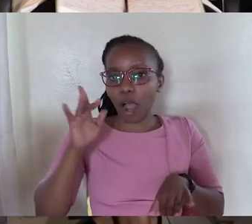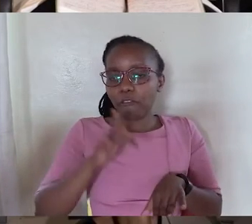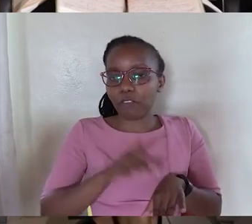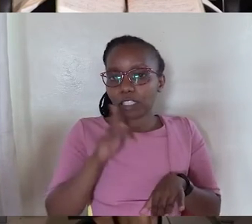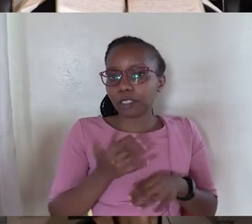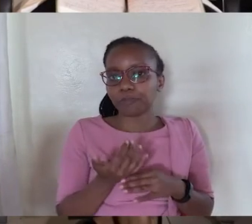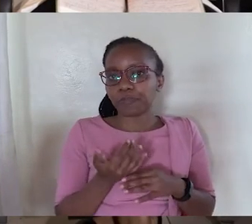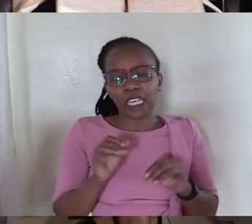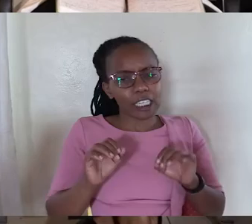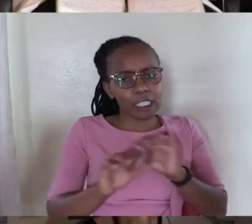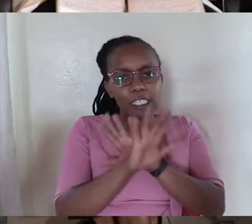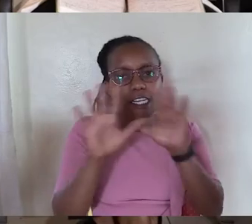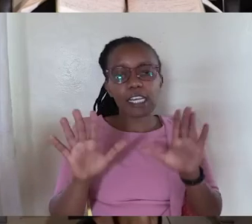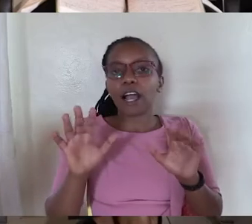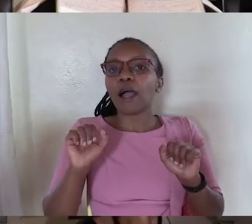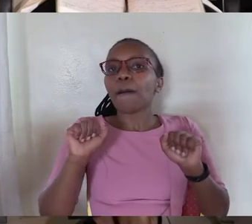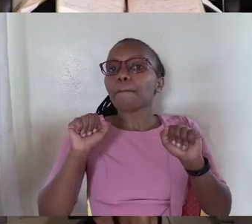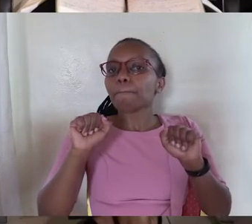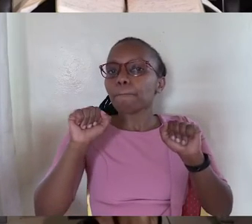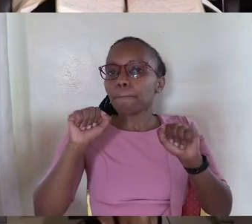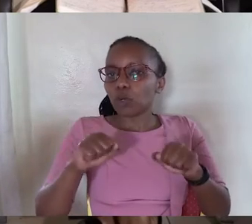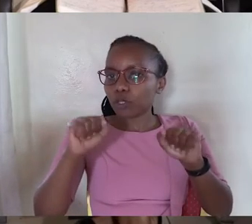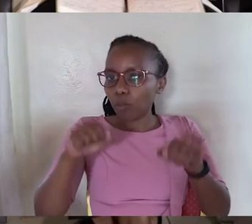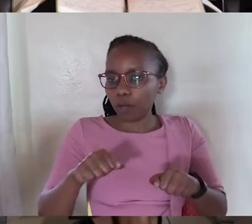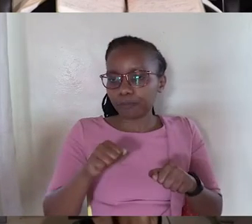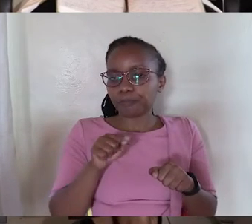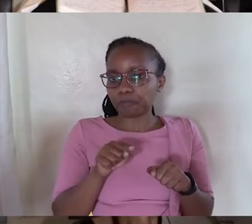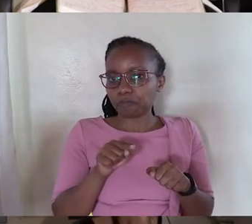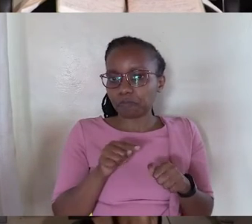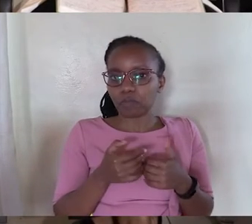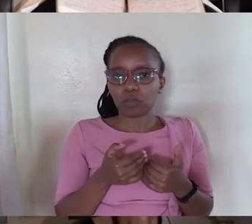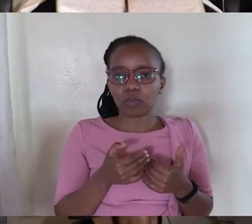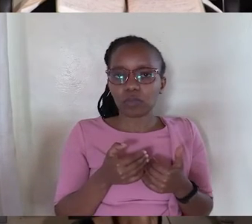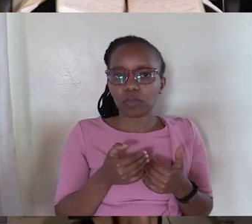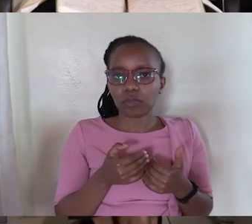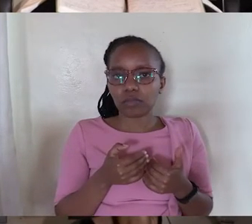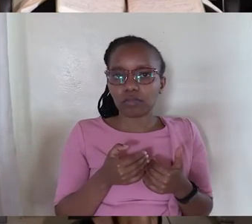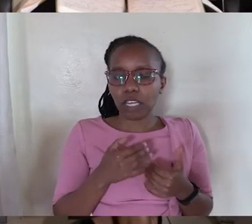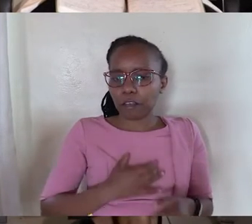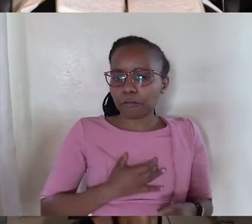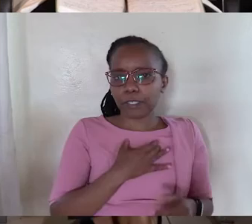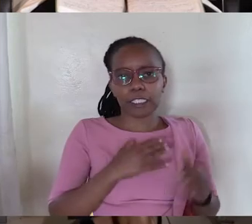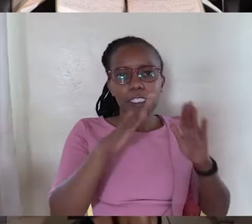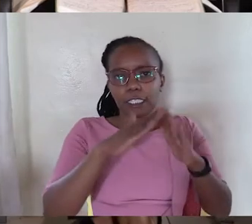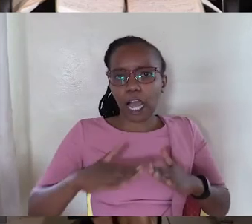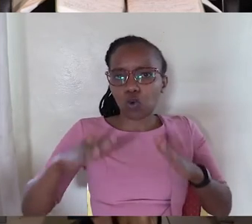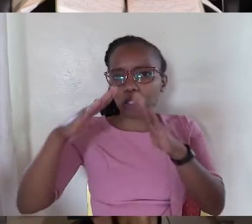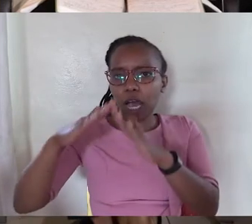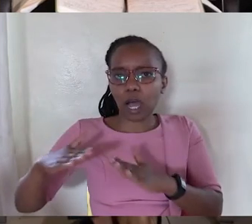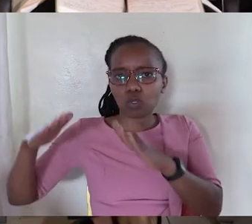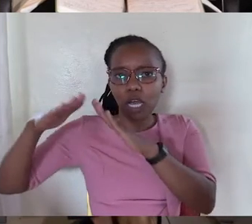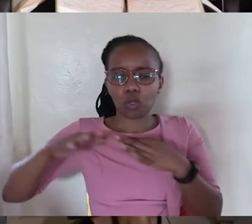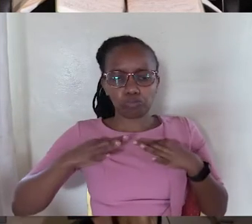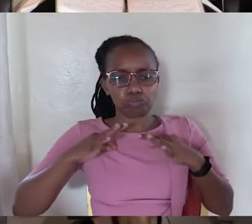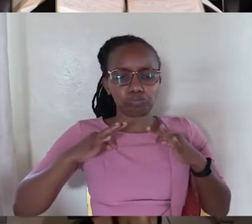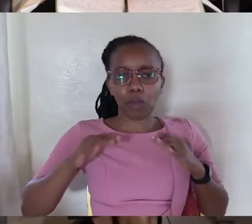is very clear where you can actually see that they are moving from door to door. They were dressed in this manner, and they were